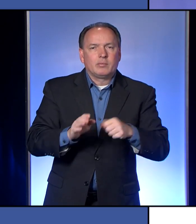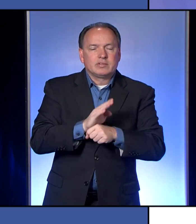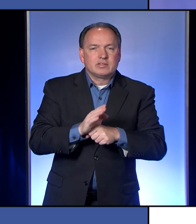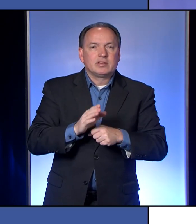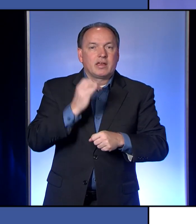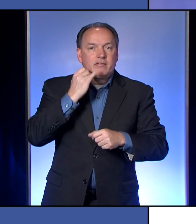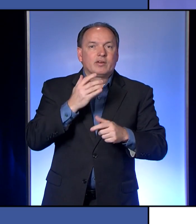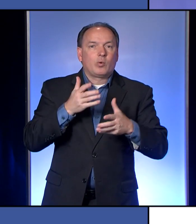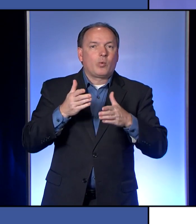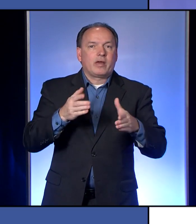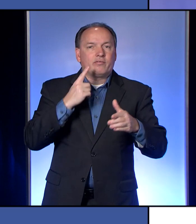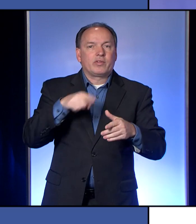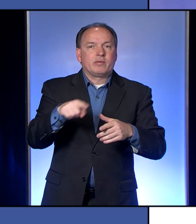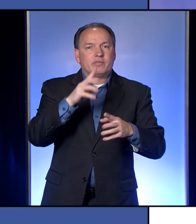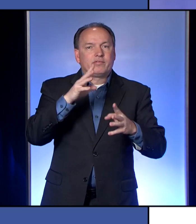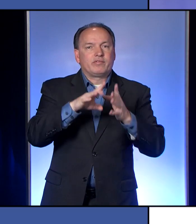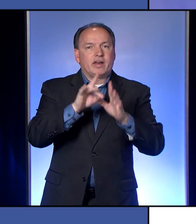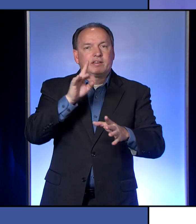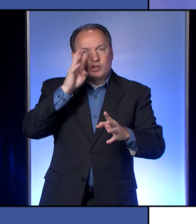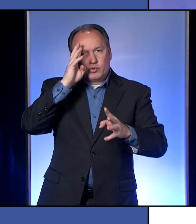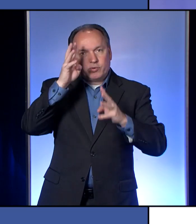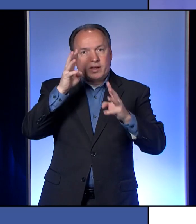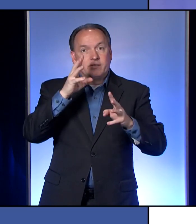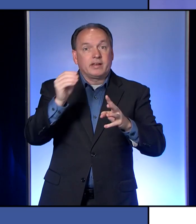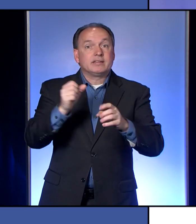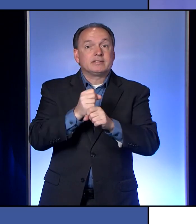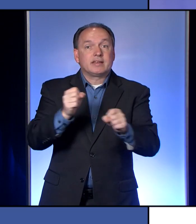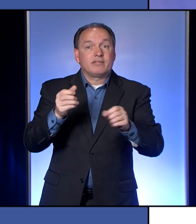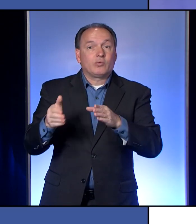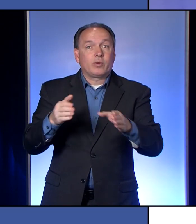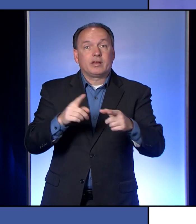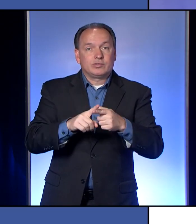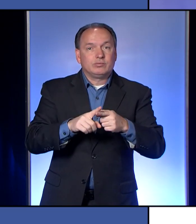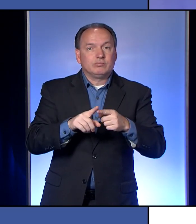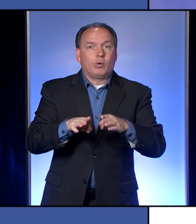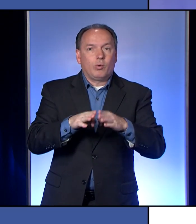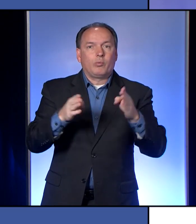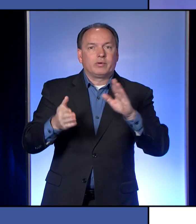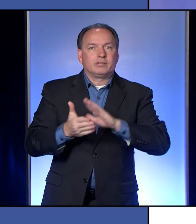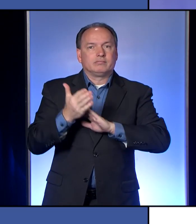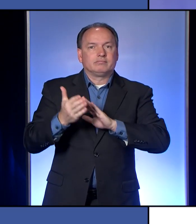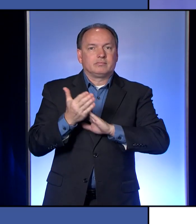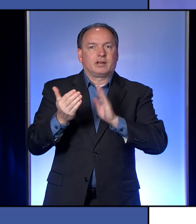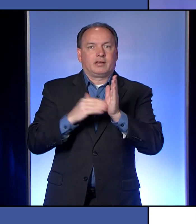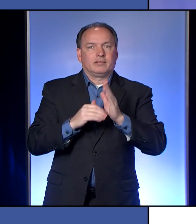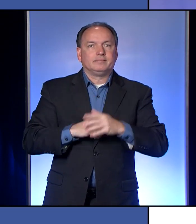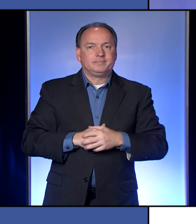find a creative and very, very safe way to get back up and going.